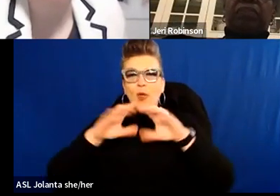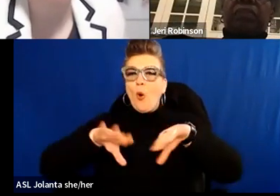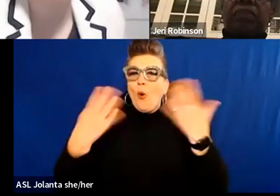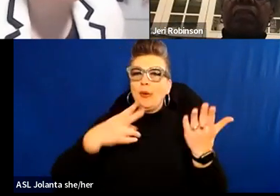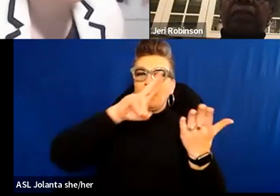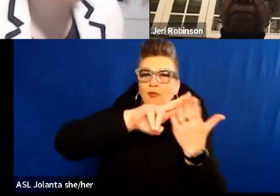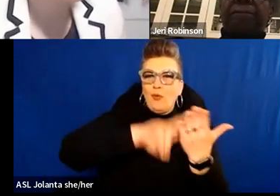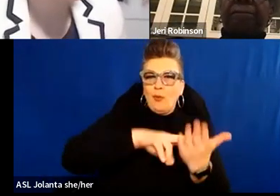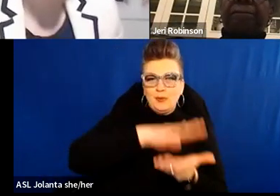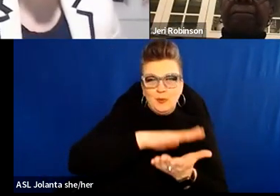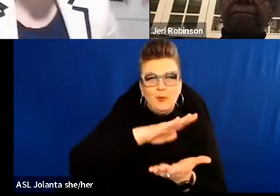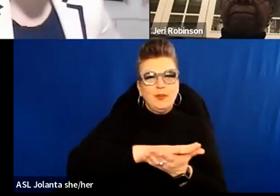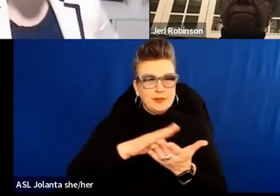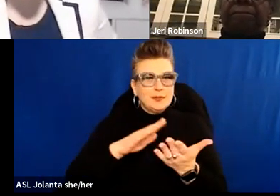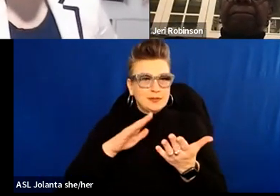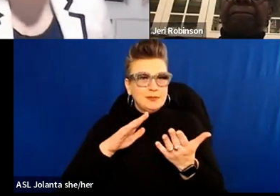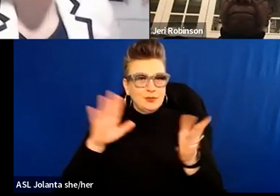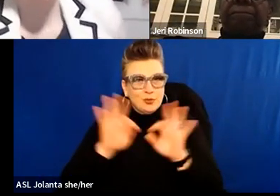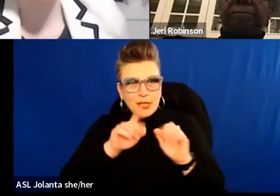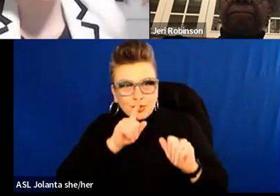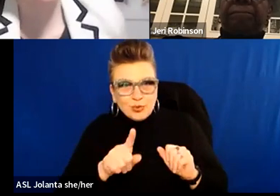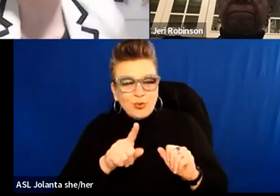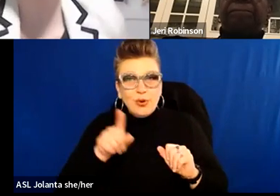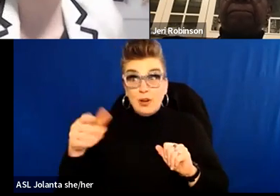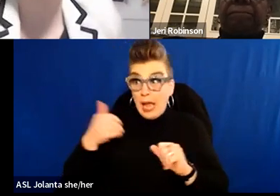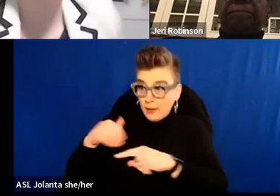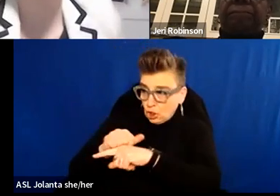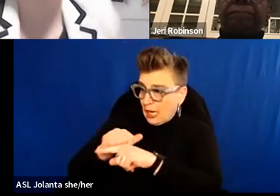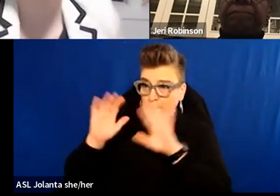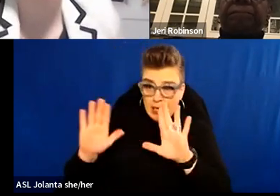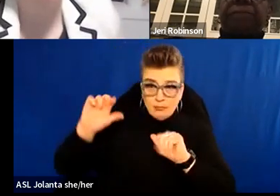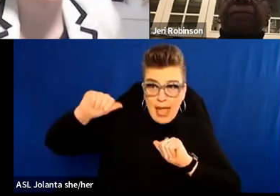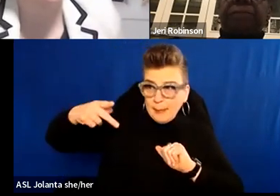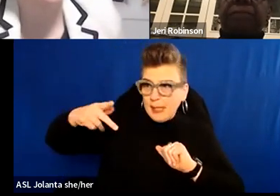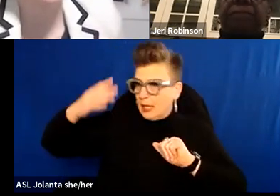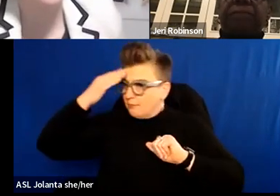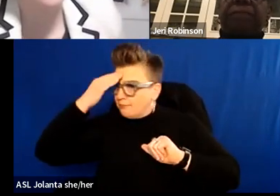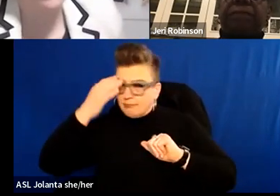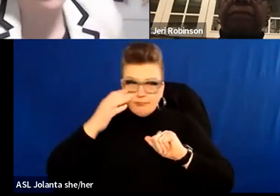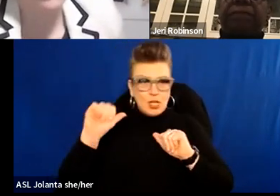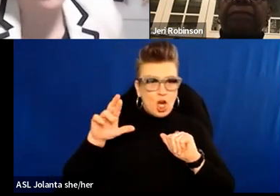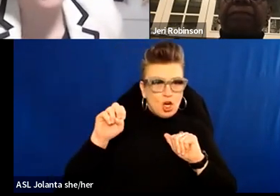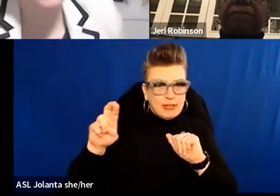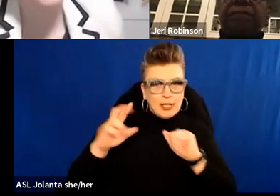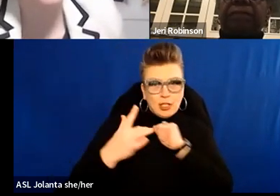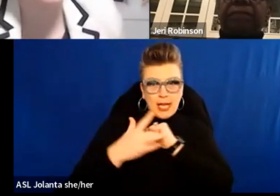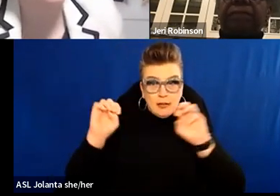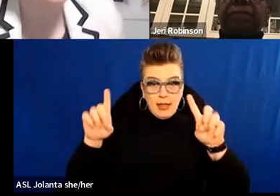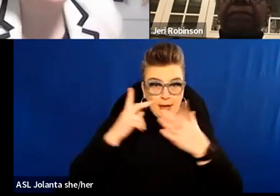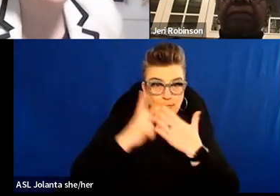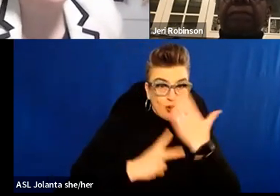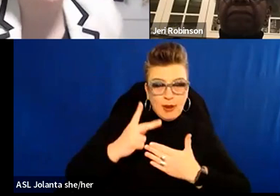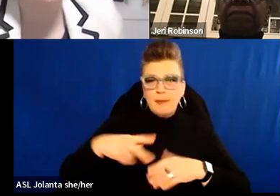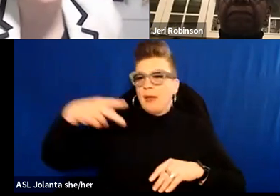schools to make sure that they had the training and advanced placement the career technical ed programming and the